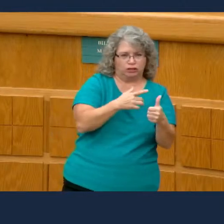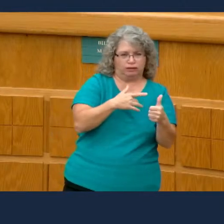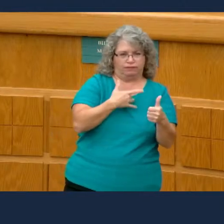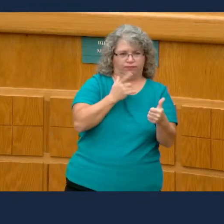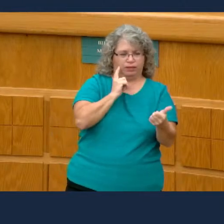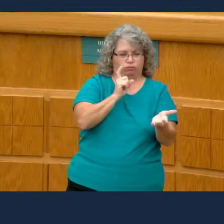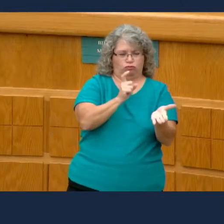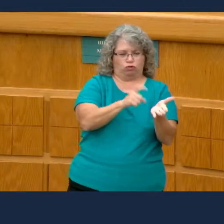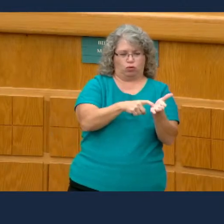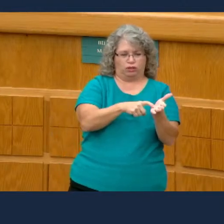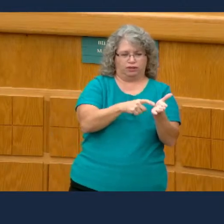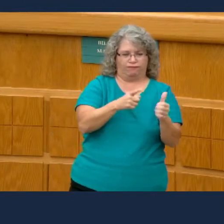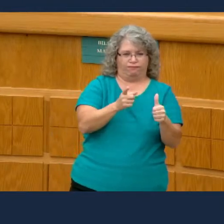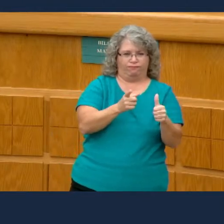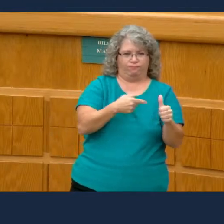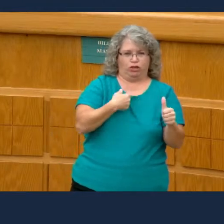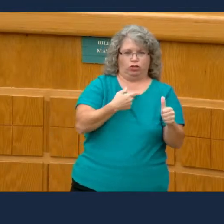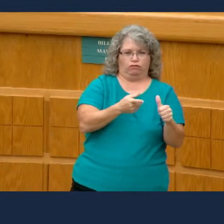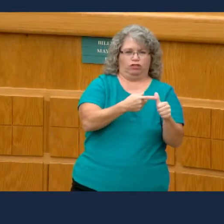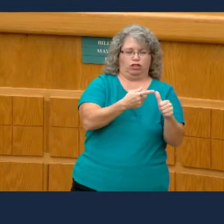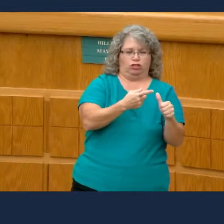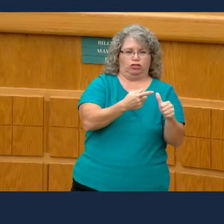than 93% to get the medication.